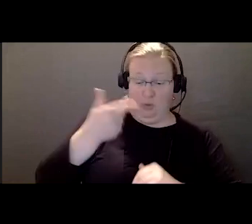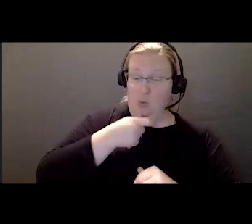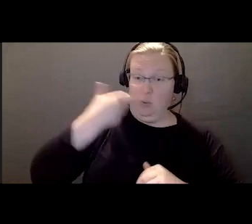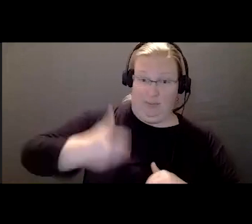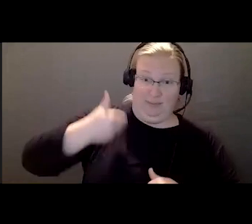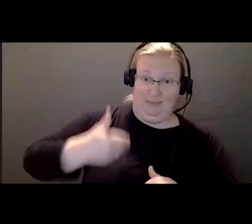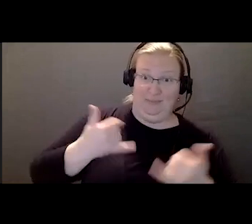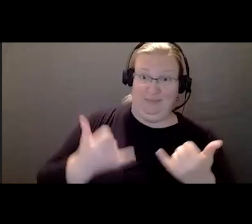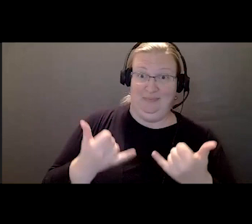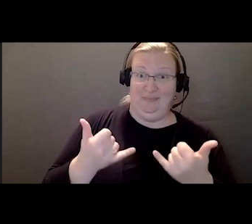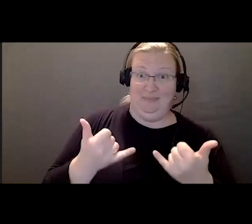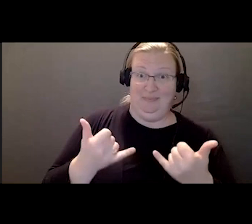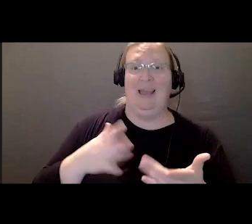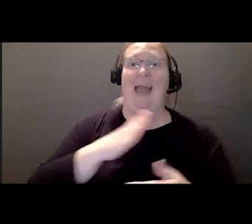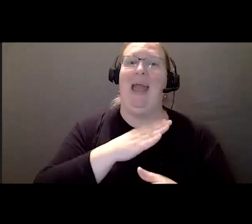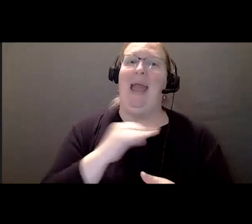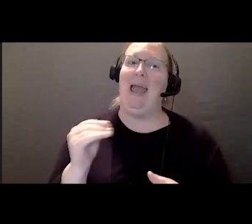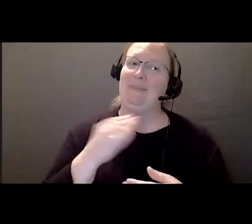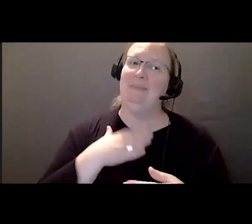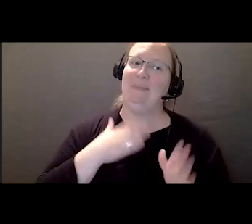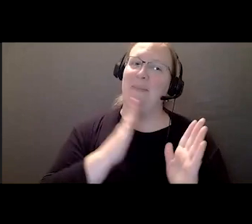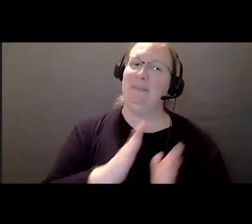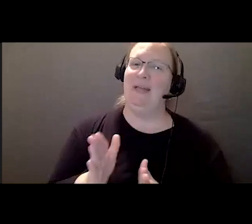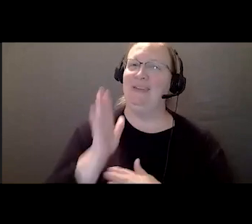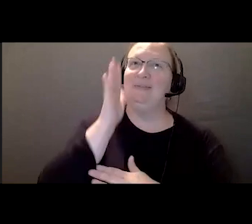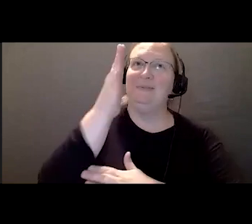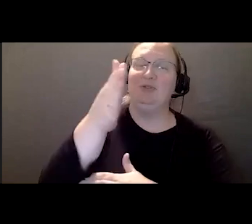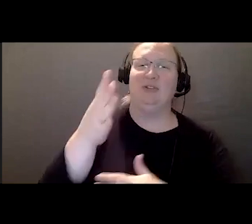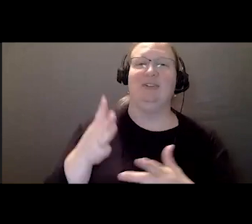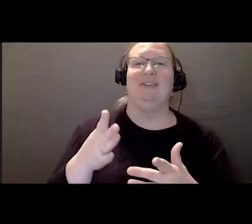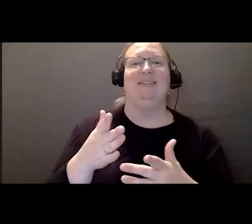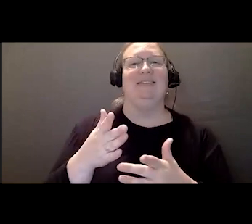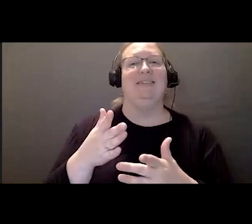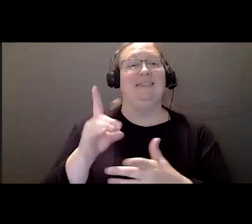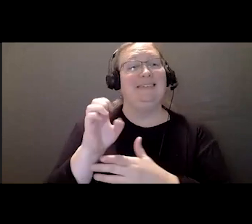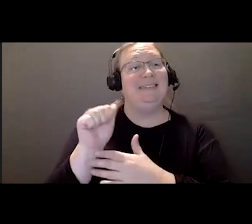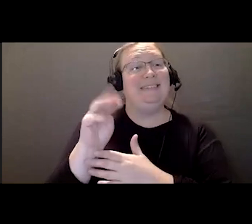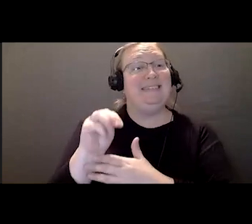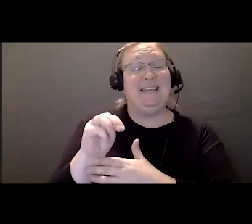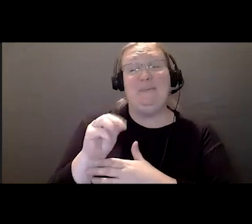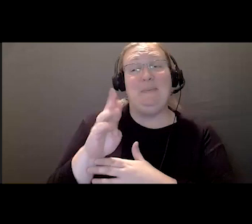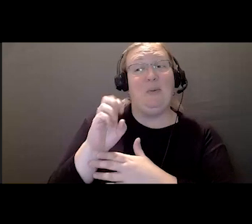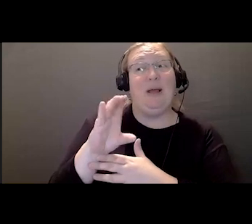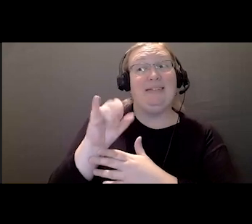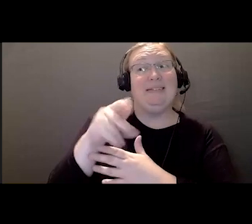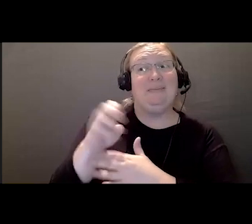future with a little recipe created for DEAM. So let's get started.